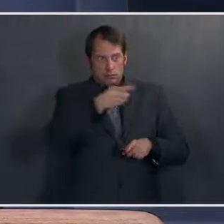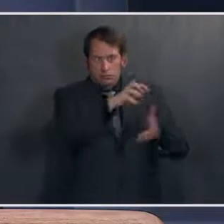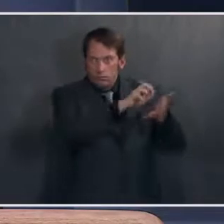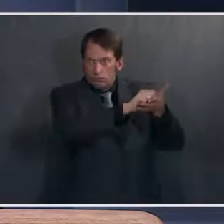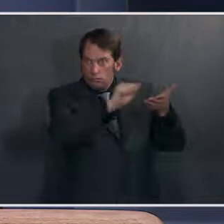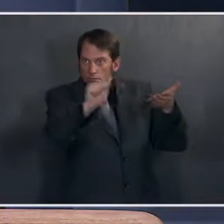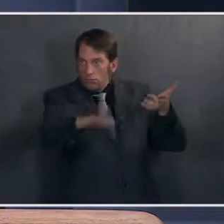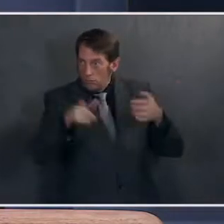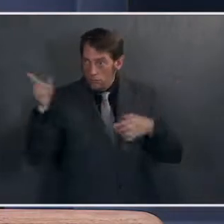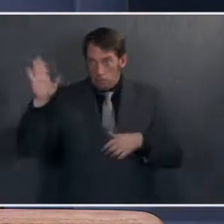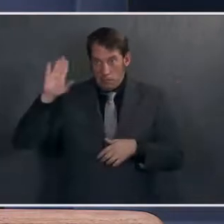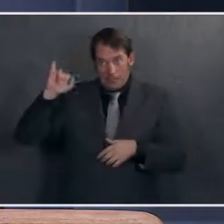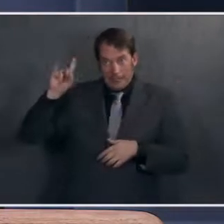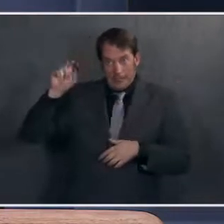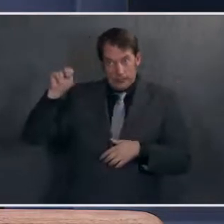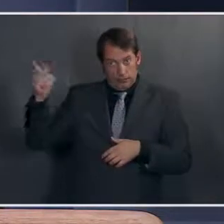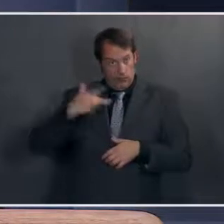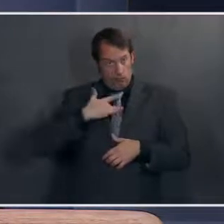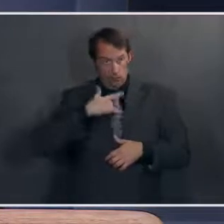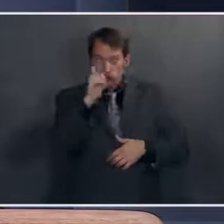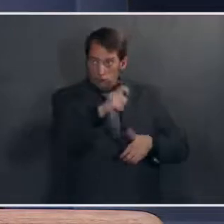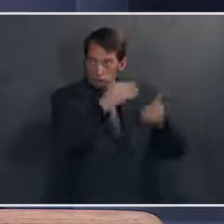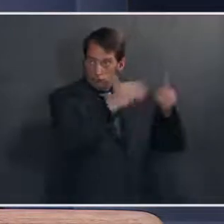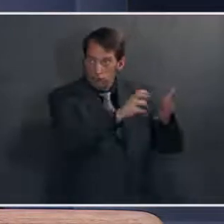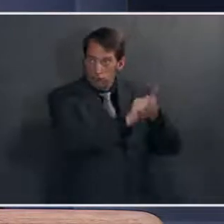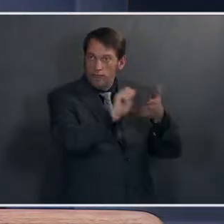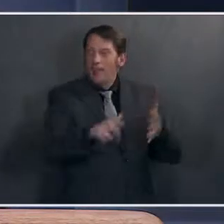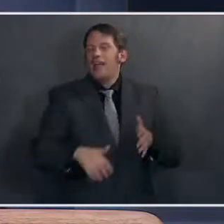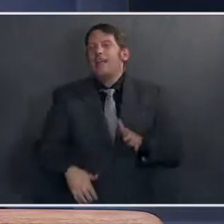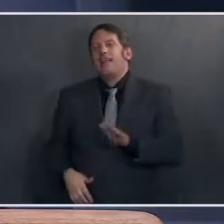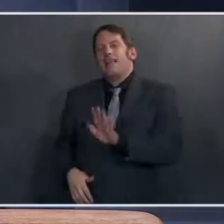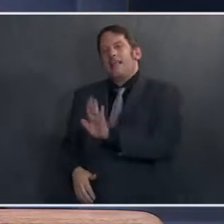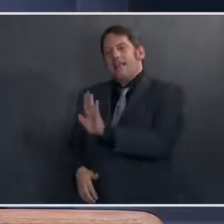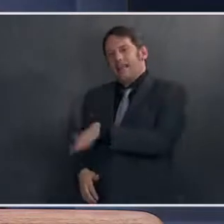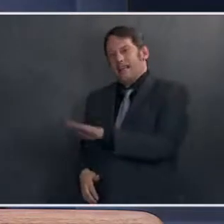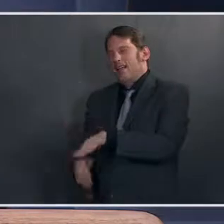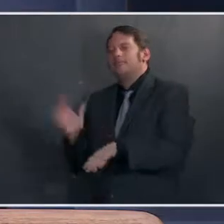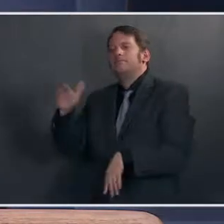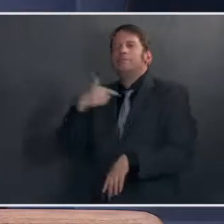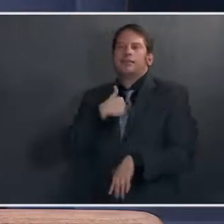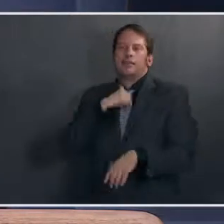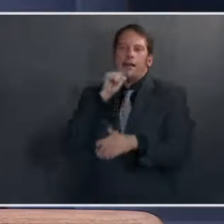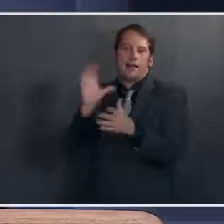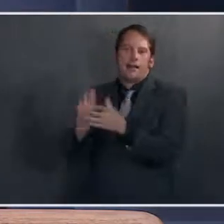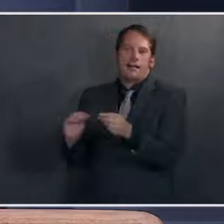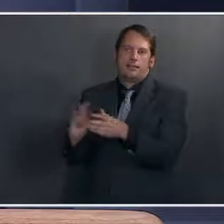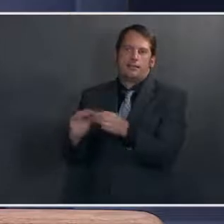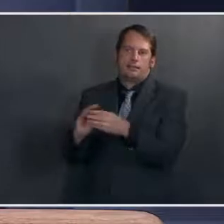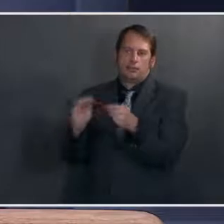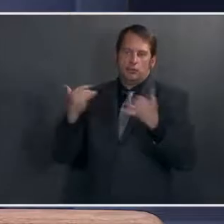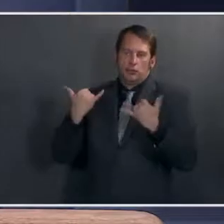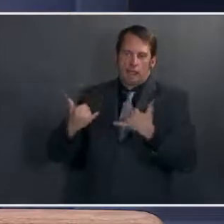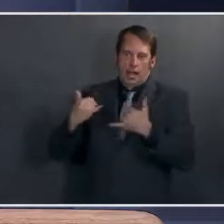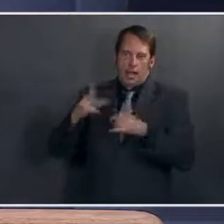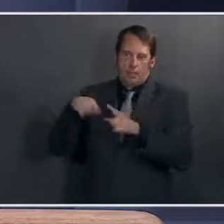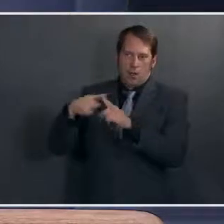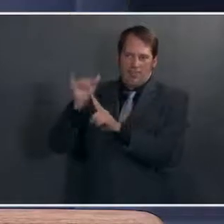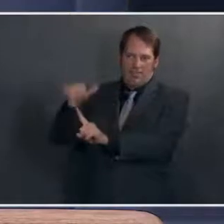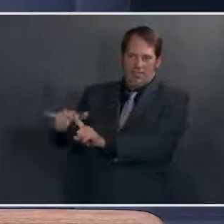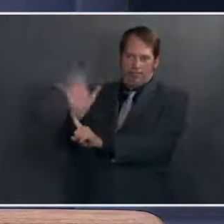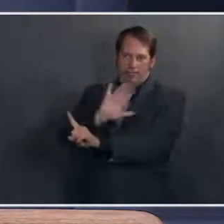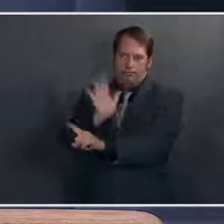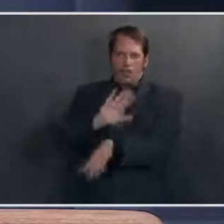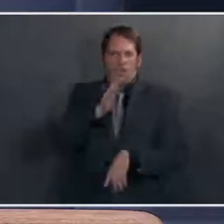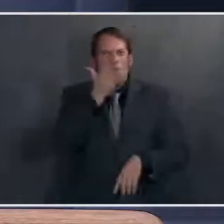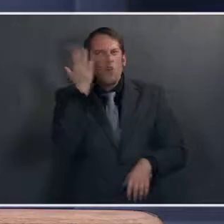in this briefing room, and I'm not going to do that today. Why not weigh in on her assignments, though, Jen? Because it's up to the Hill to make that determination. Go ahead. Thank you,